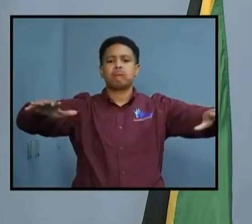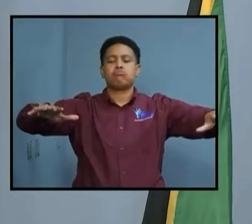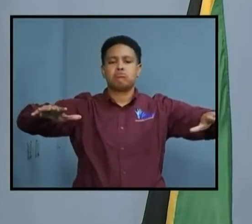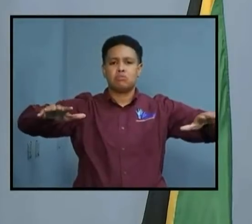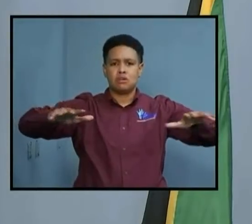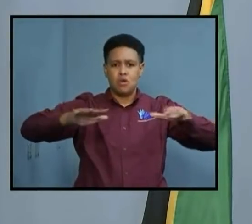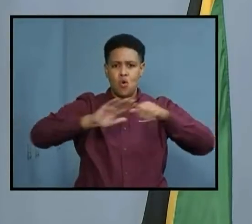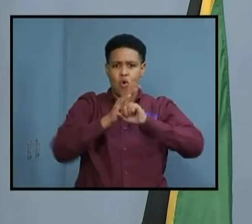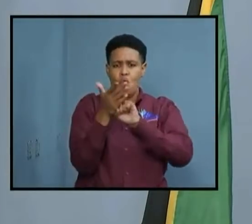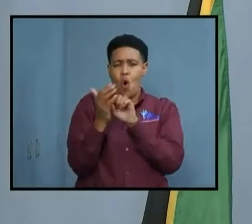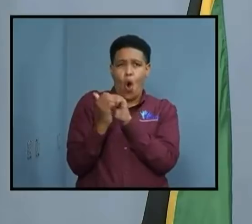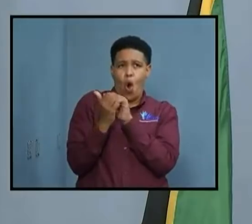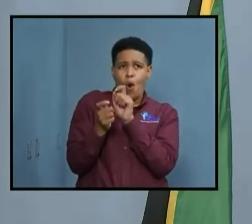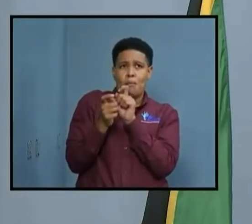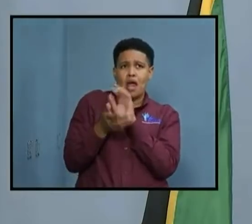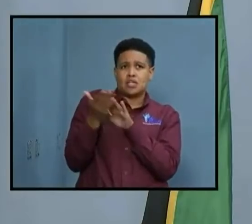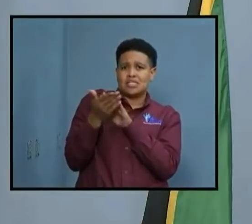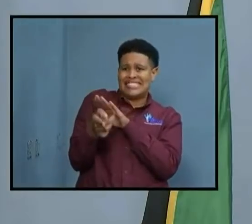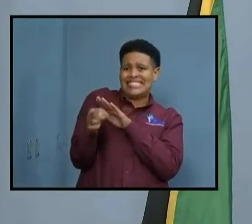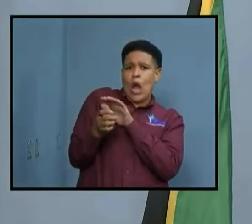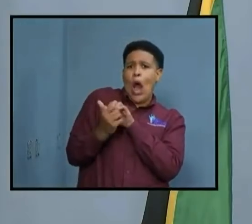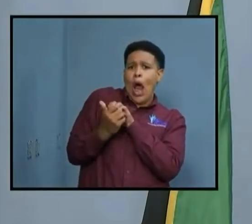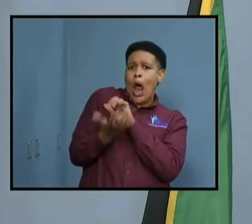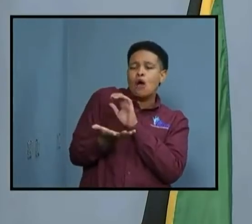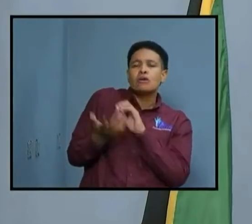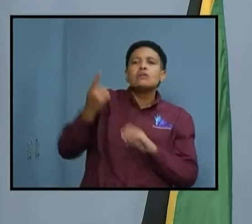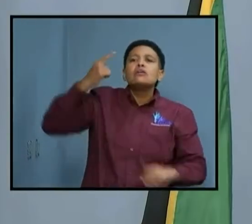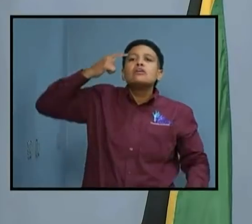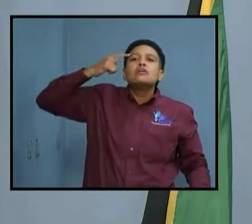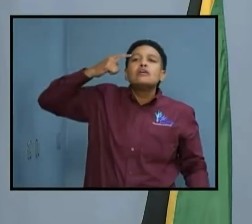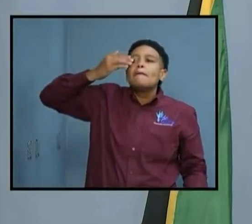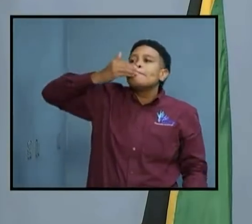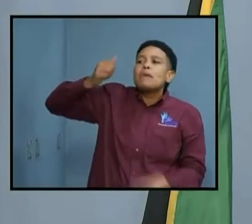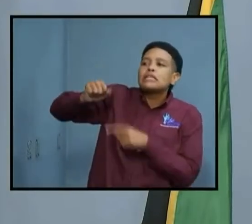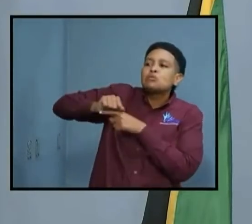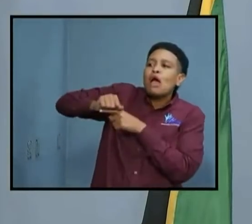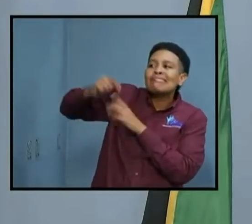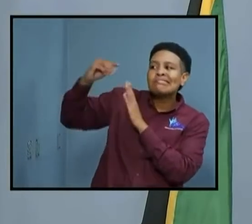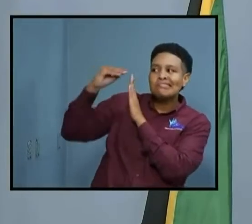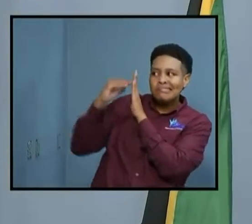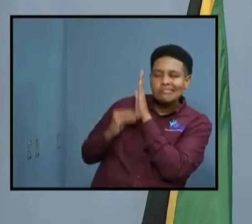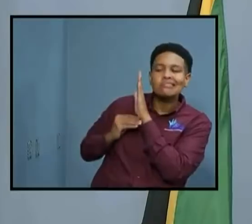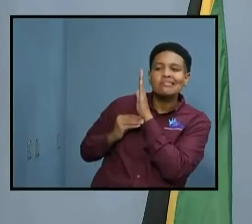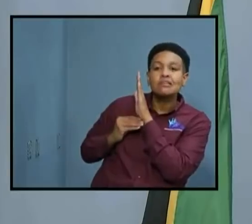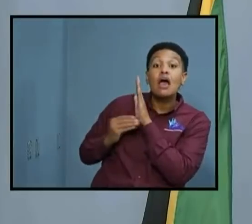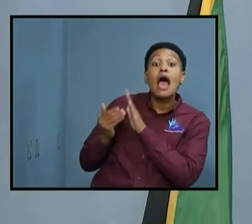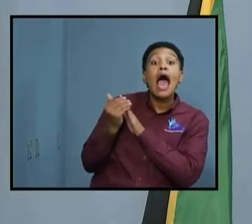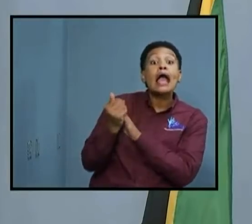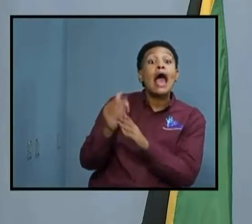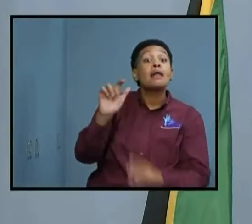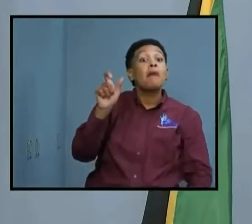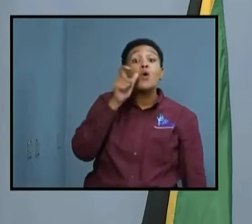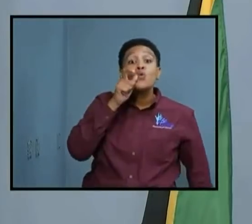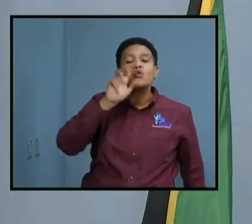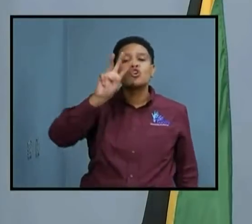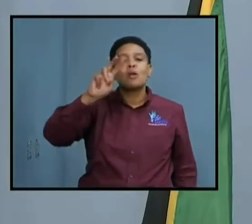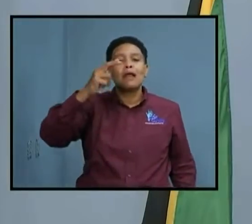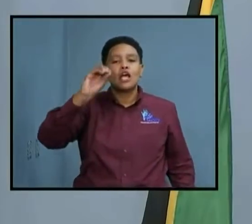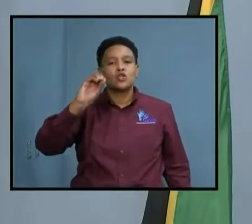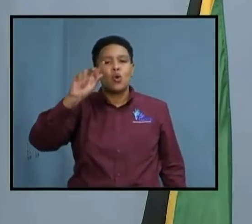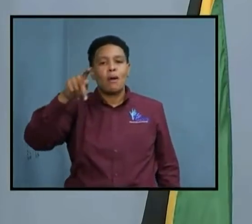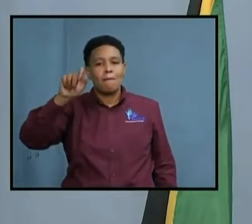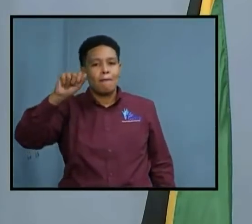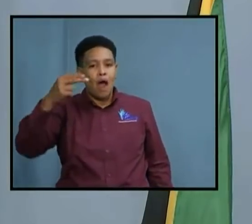phase comes with it in terms of best practices, and this is guided by WHO, PAHO, and our own